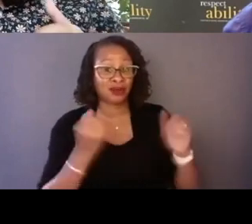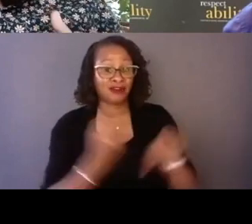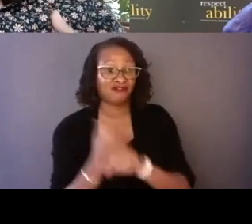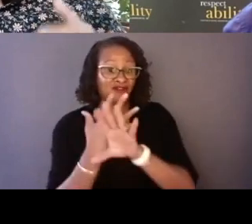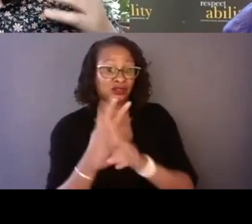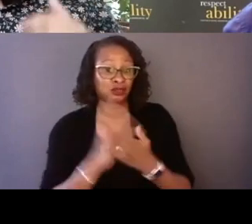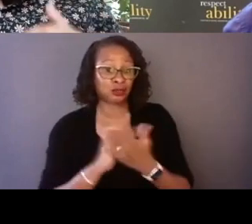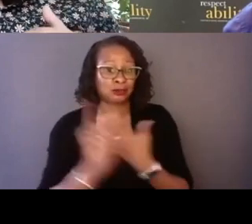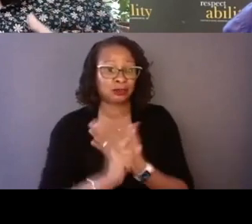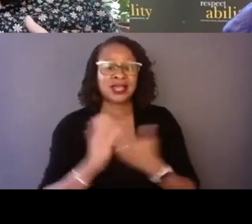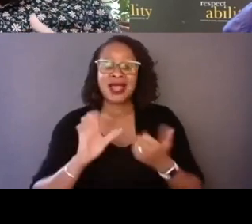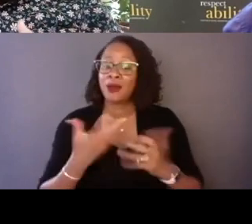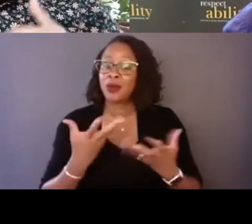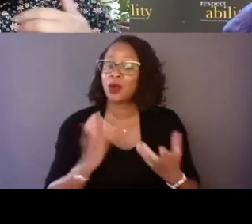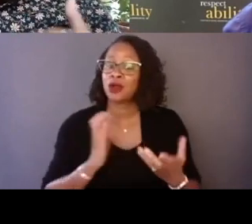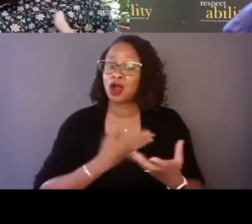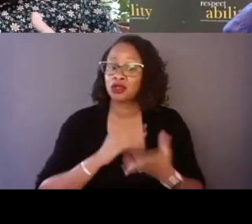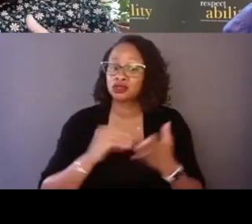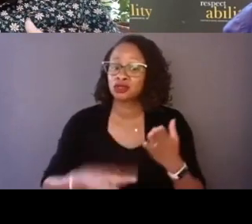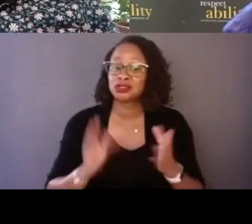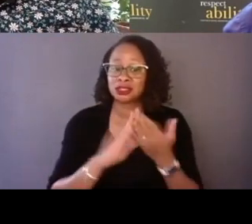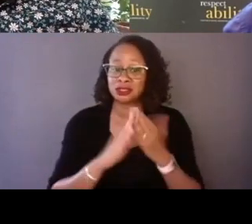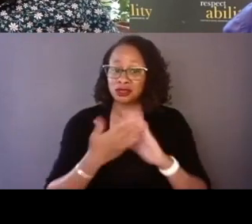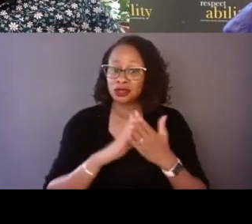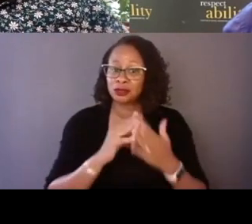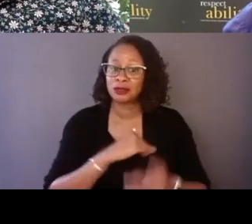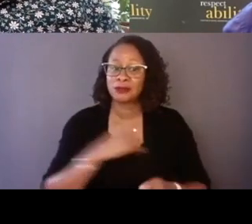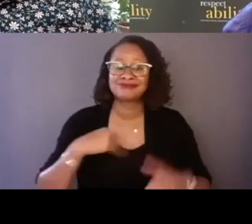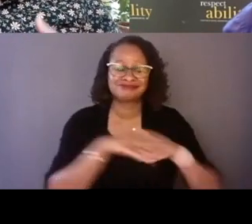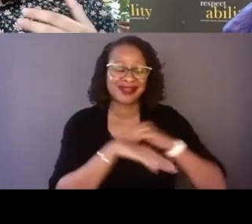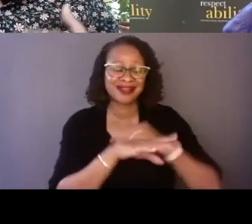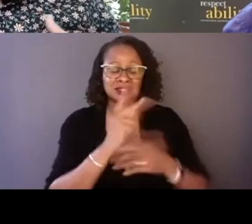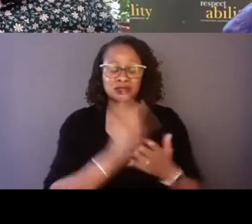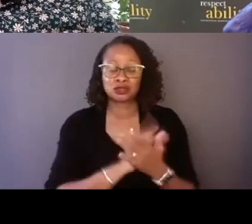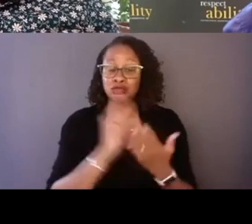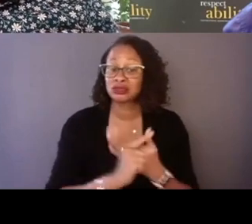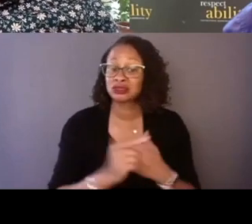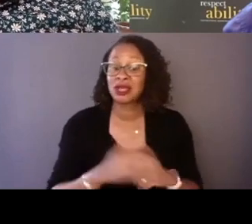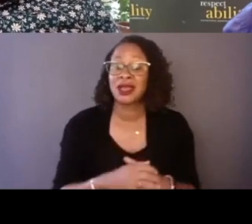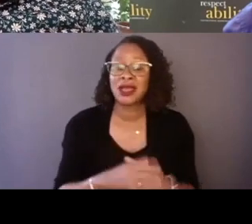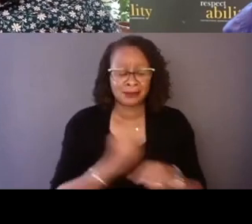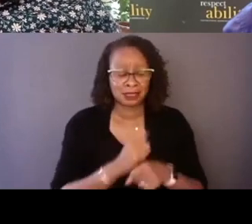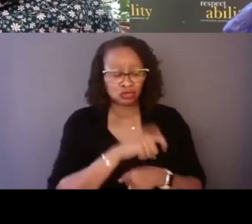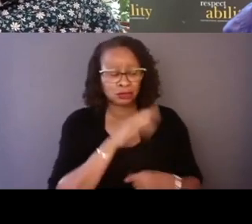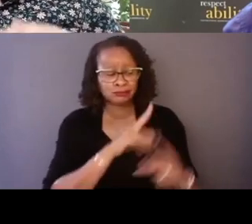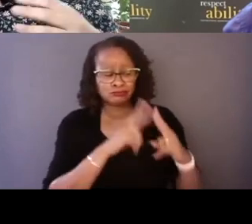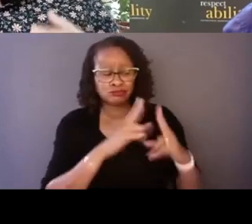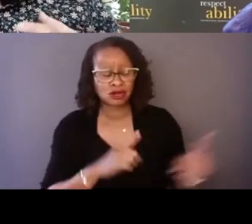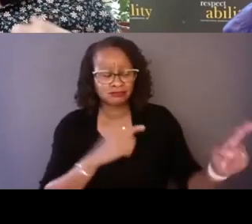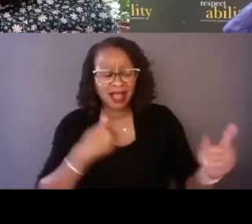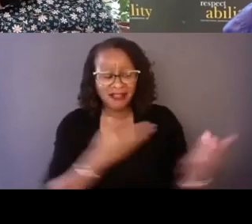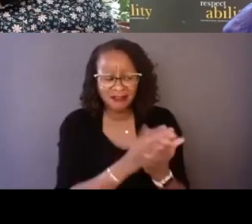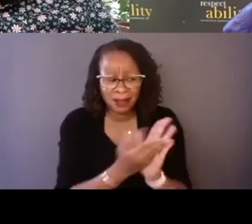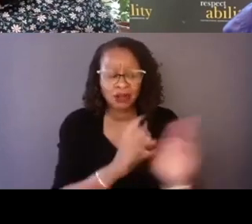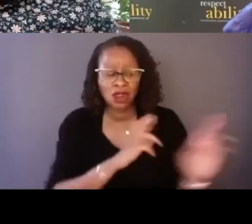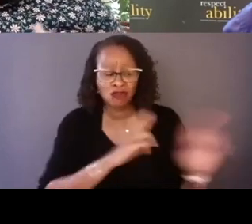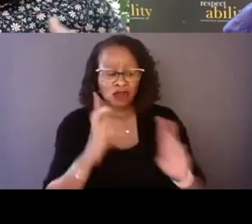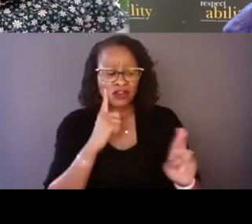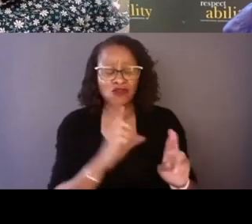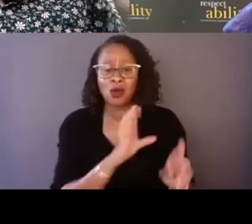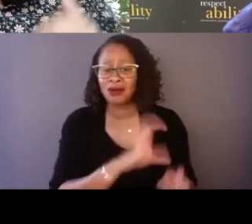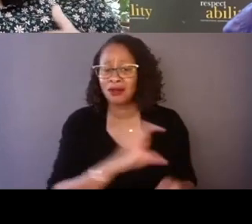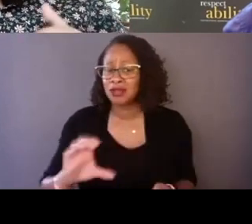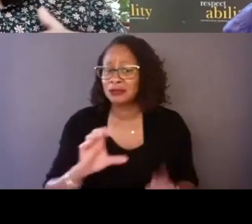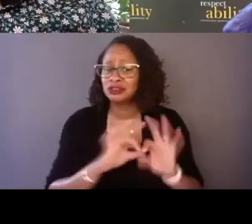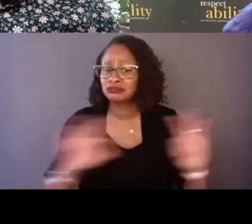our students and our community members to access those programs. So ensuring that they actually have a budget and are ready for closed captioning.